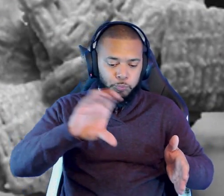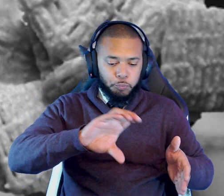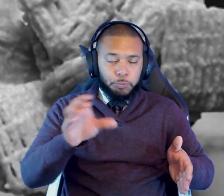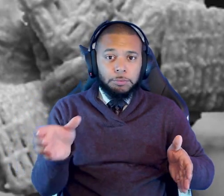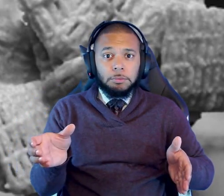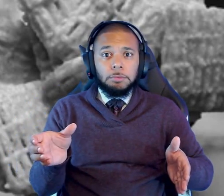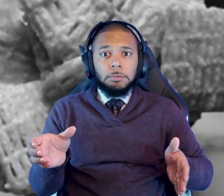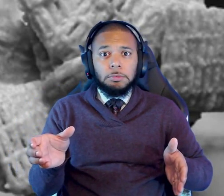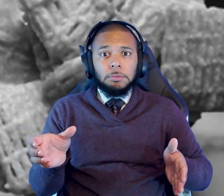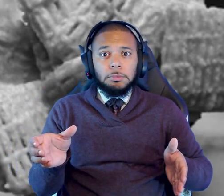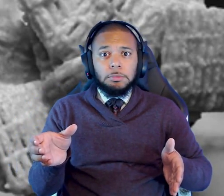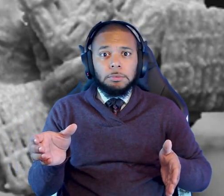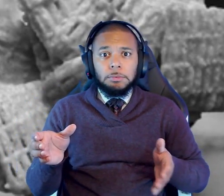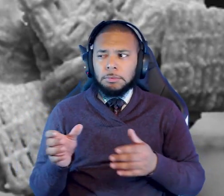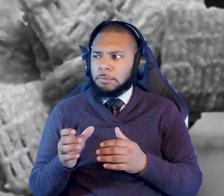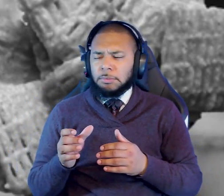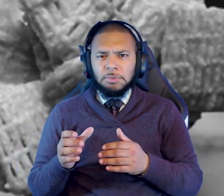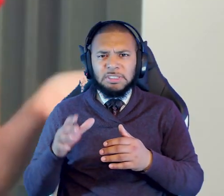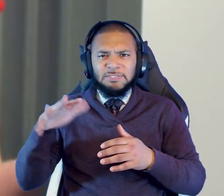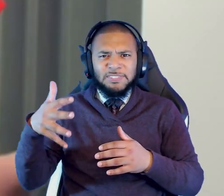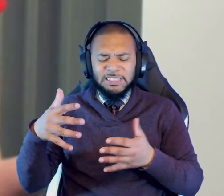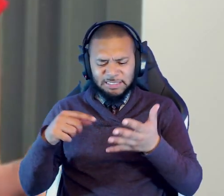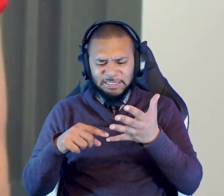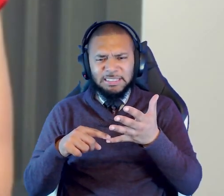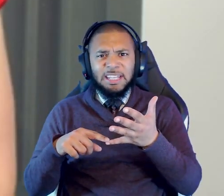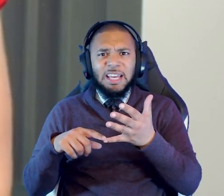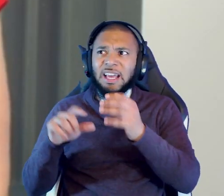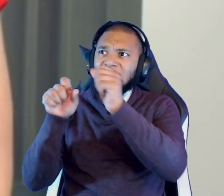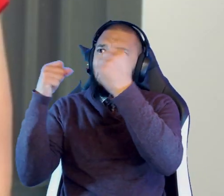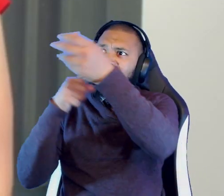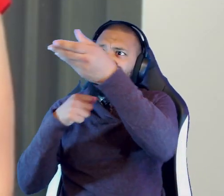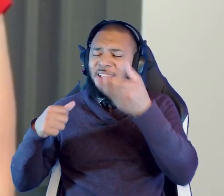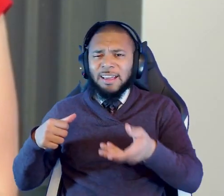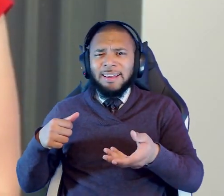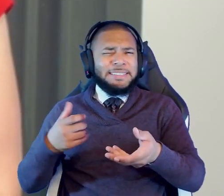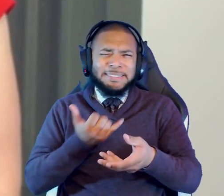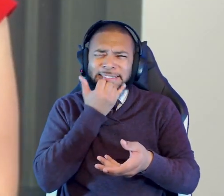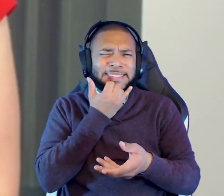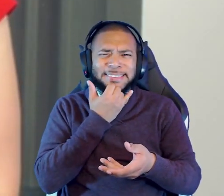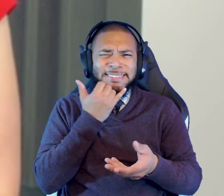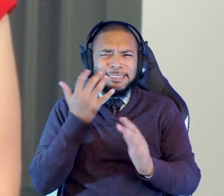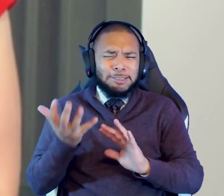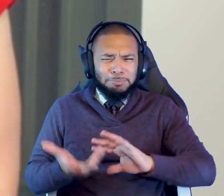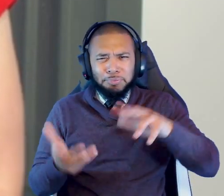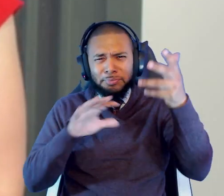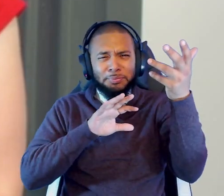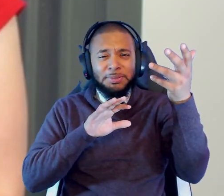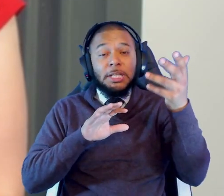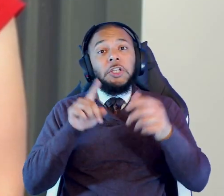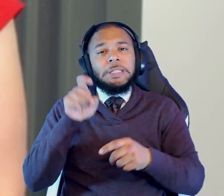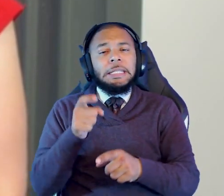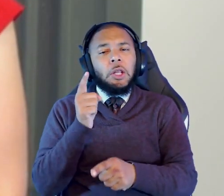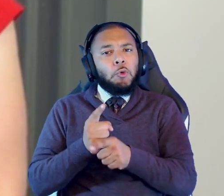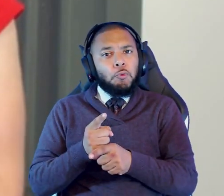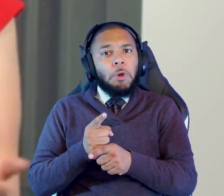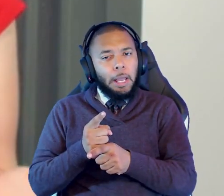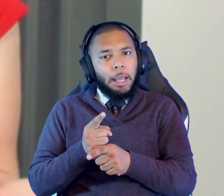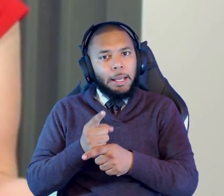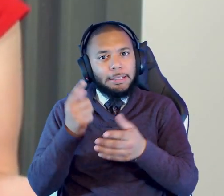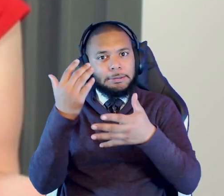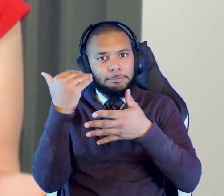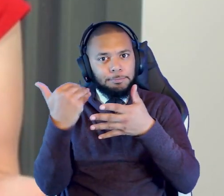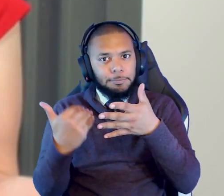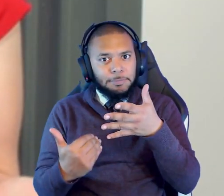5, get a bowl from the cupboard. No, those are all out of order. We have to have the correct sequence. If you write a computer program in the